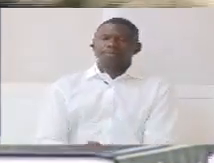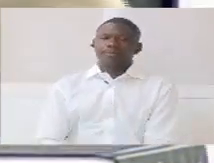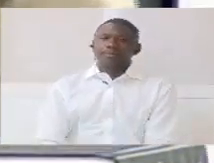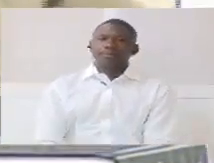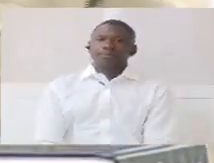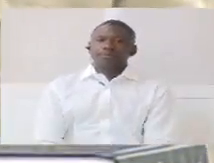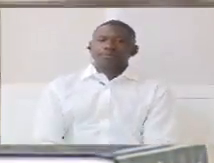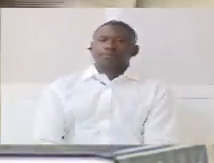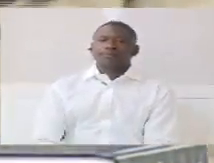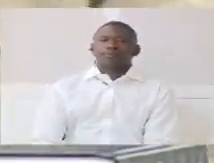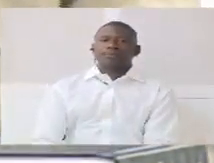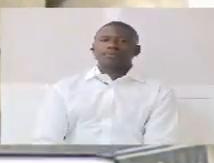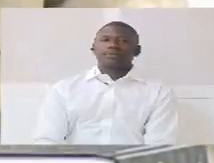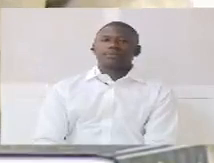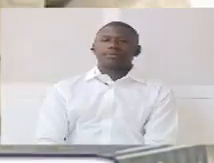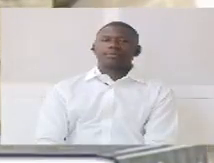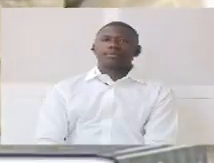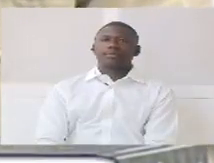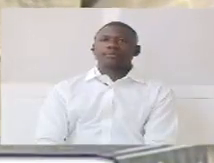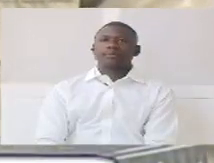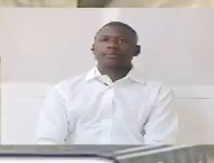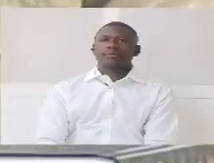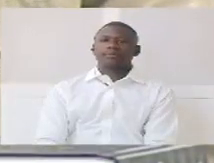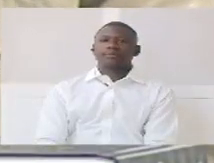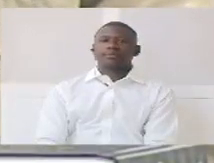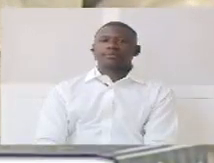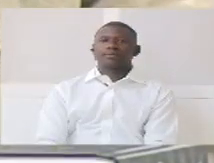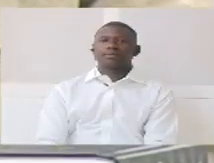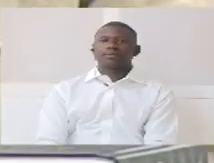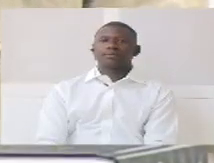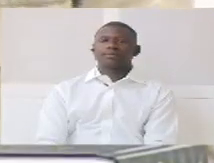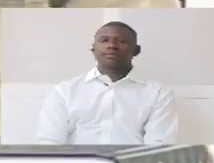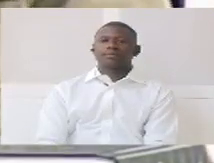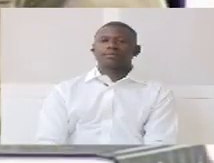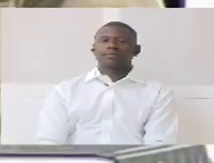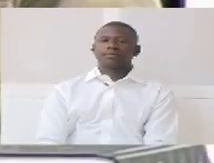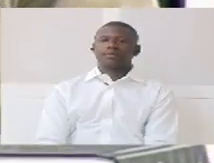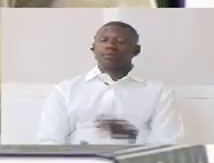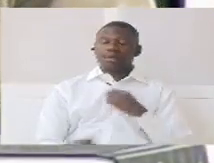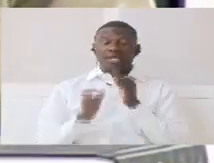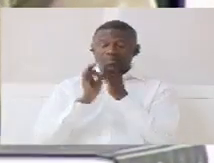how can you, somebody who discharged legally with his authentic document, discharge